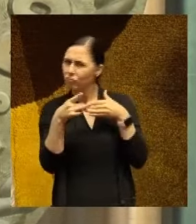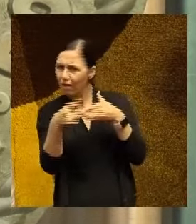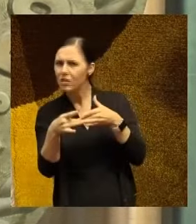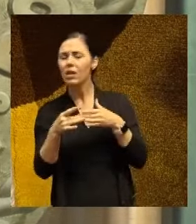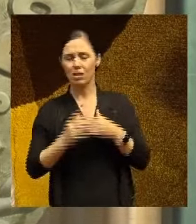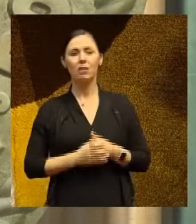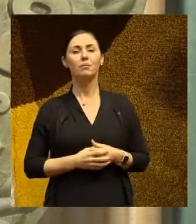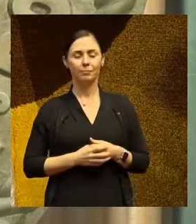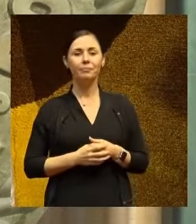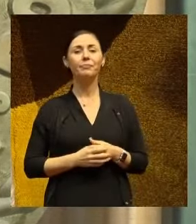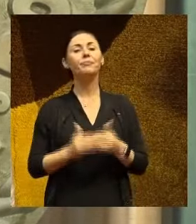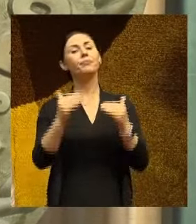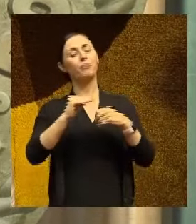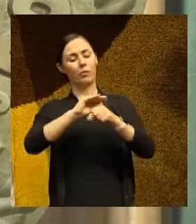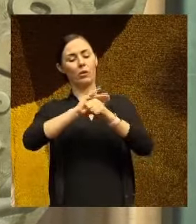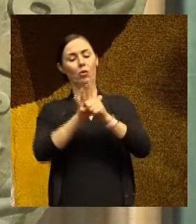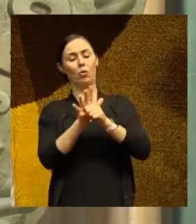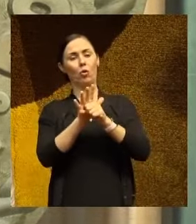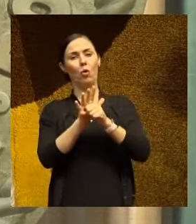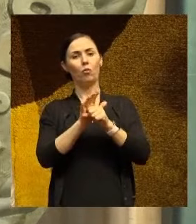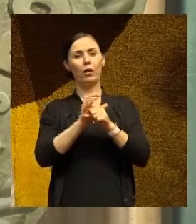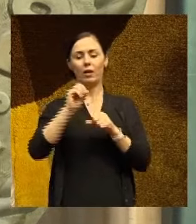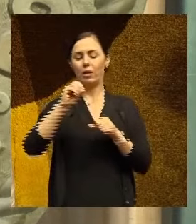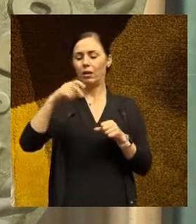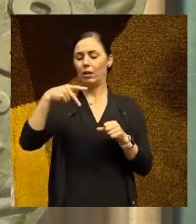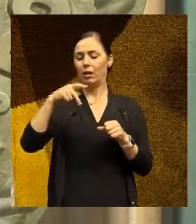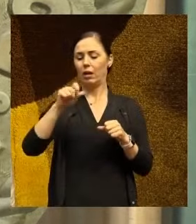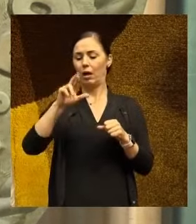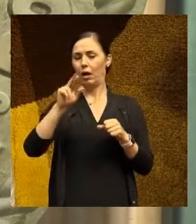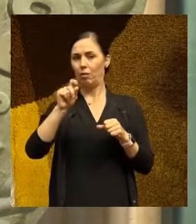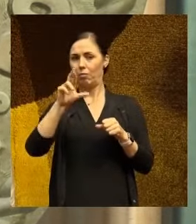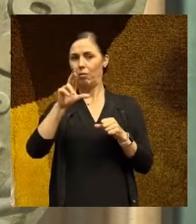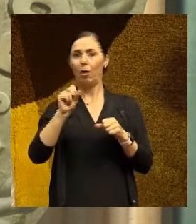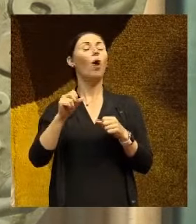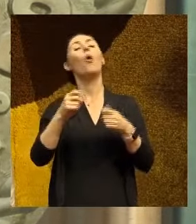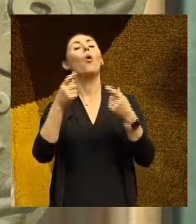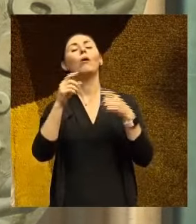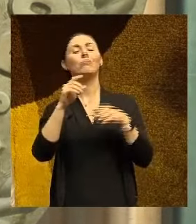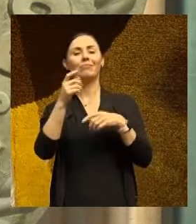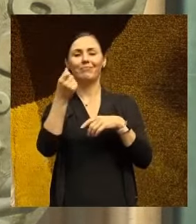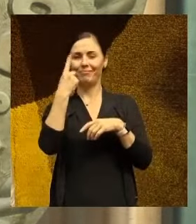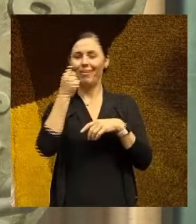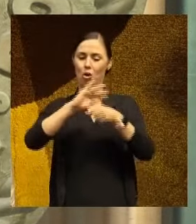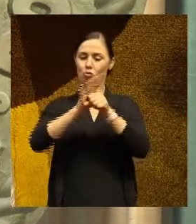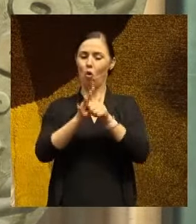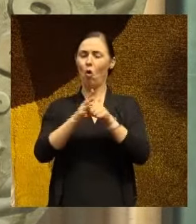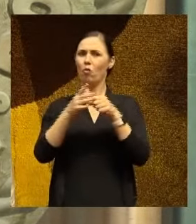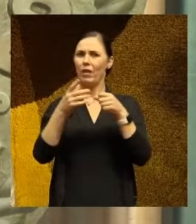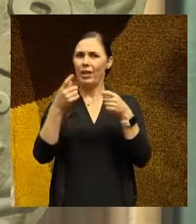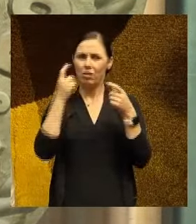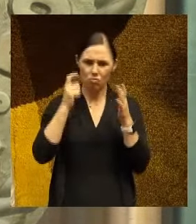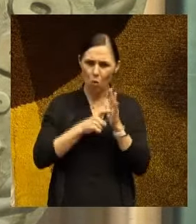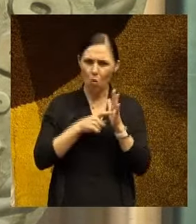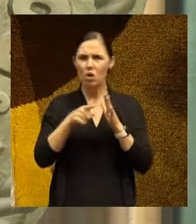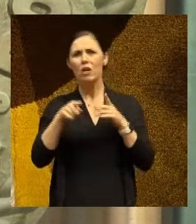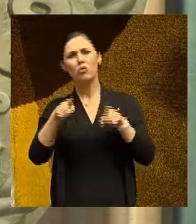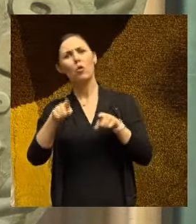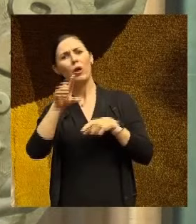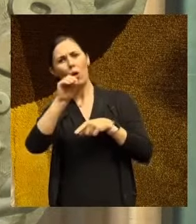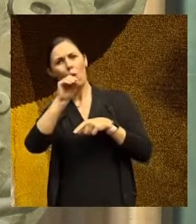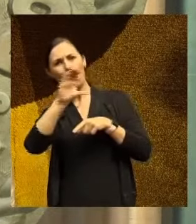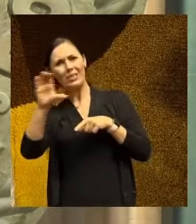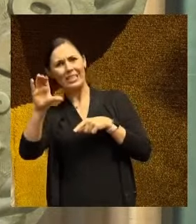COVID outbreaks in Oahu Community Correctional Center made it clear that we also need to strengthen the